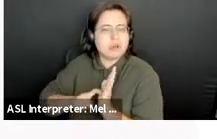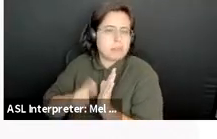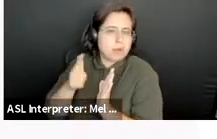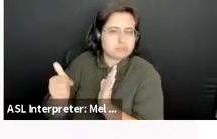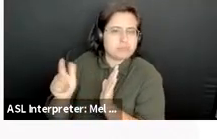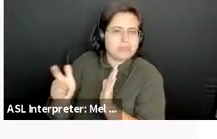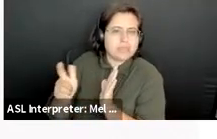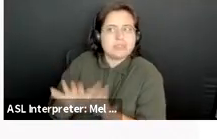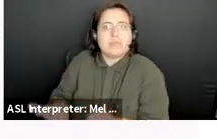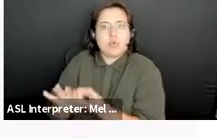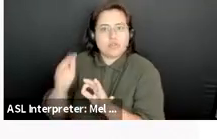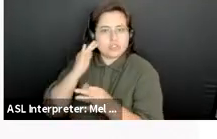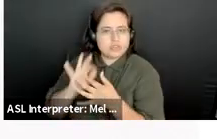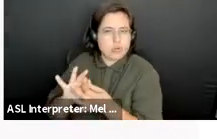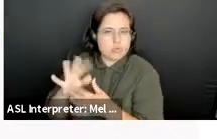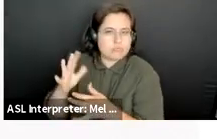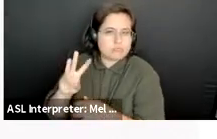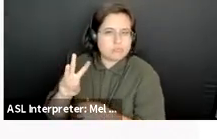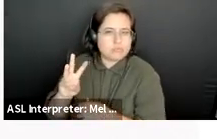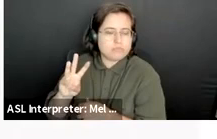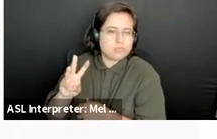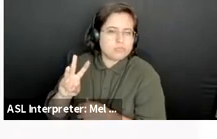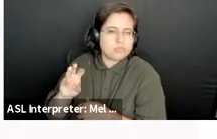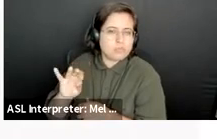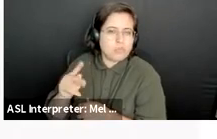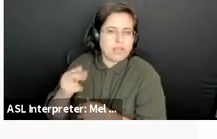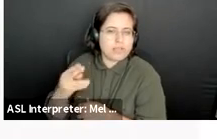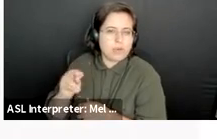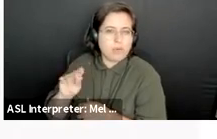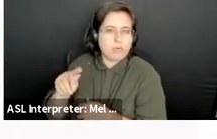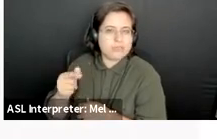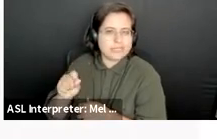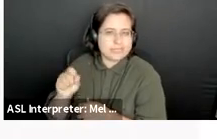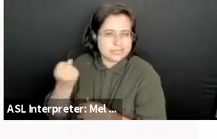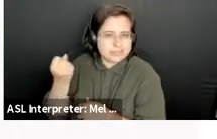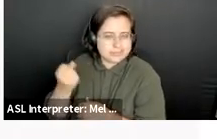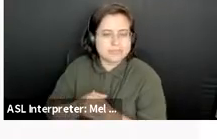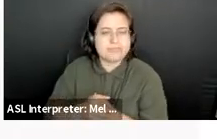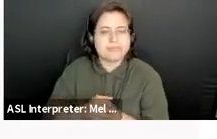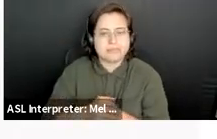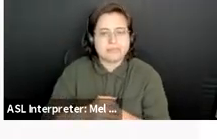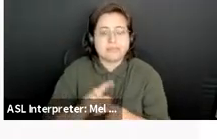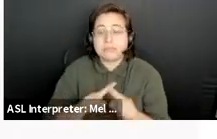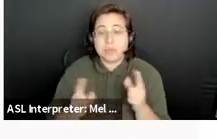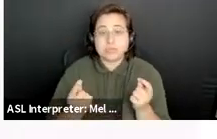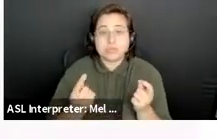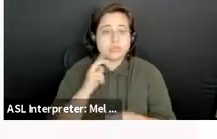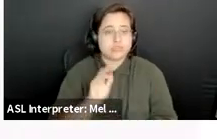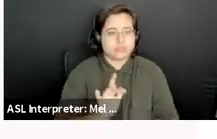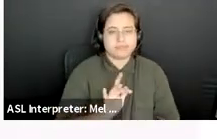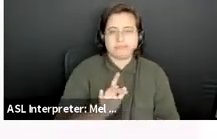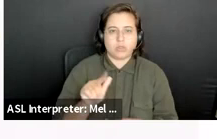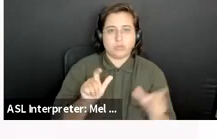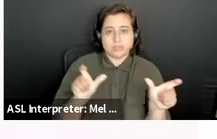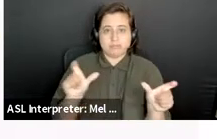to know about withholding. But in order to navigate any of this information, you would just click over immigration procedures, and then you'll see